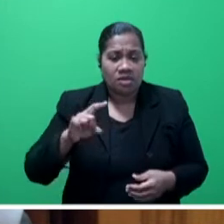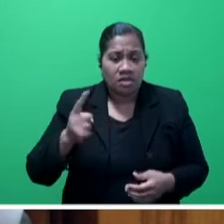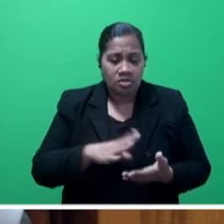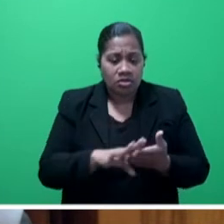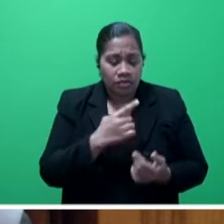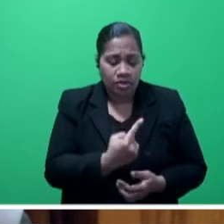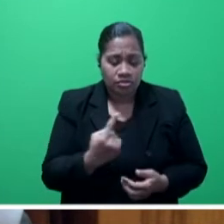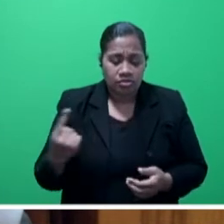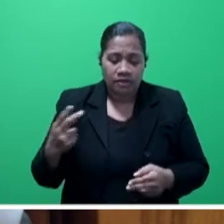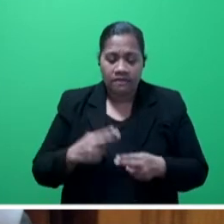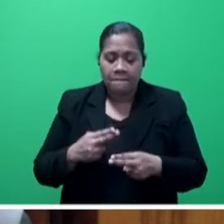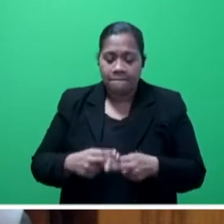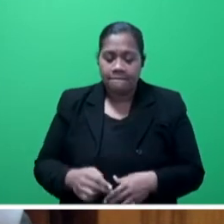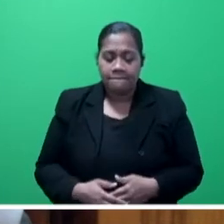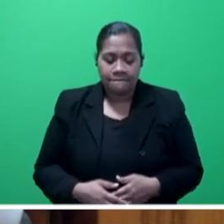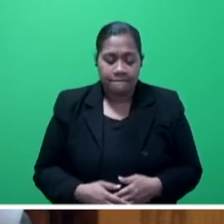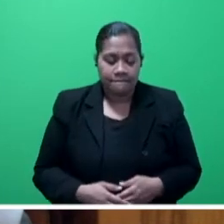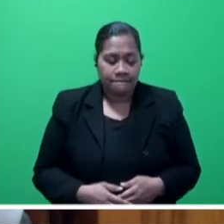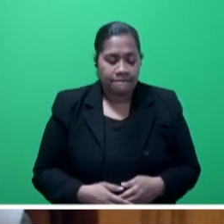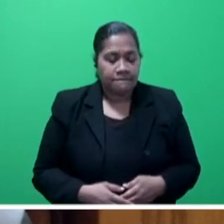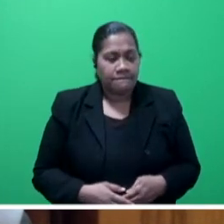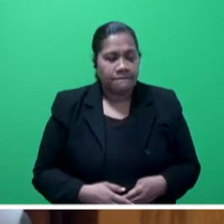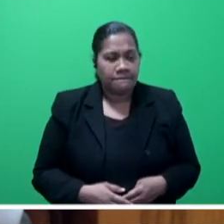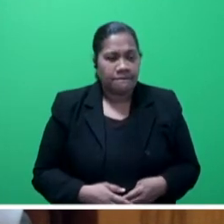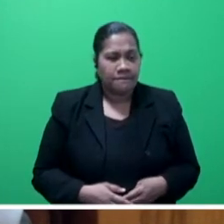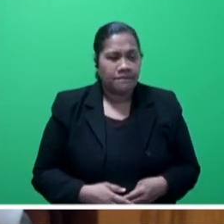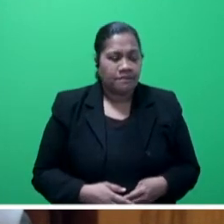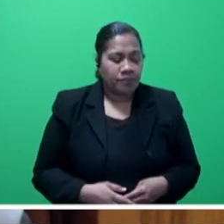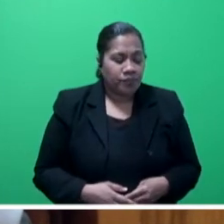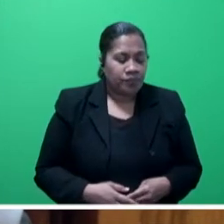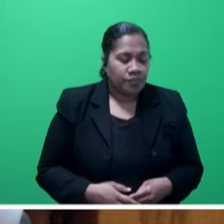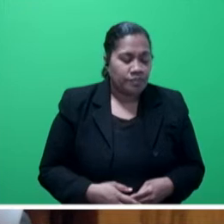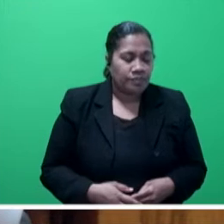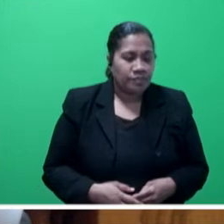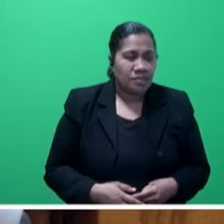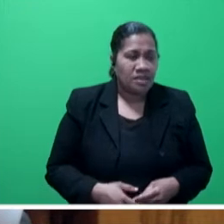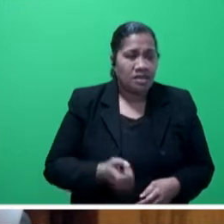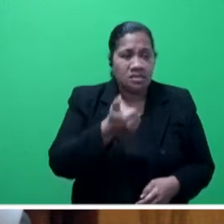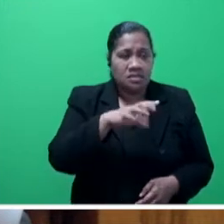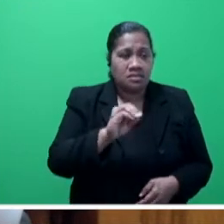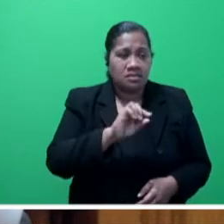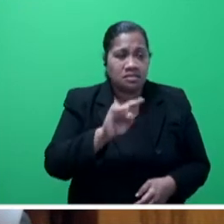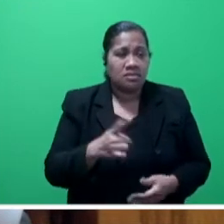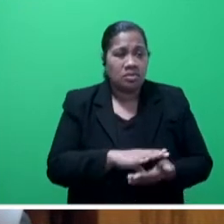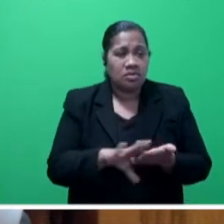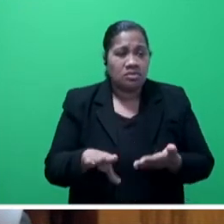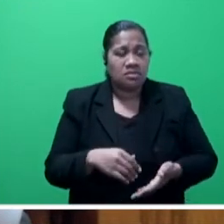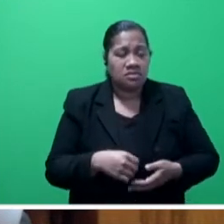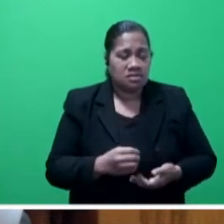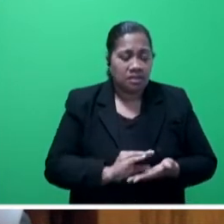farms. Draft animal power initiative, Mr. Speaker, say $60,000 has been assisted